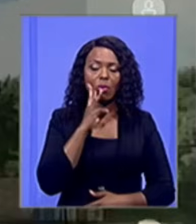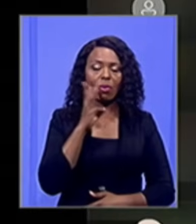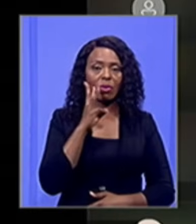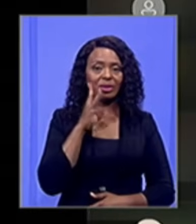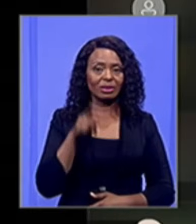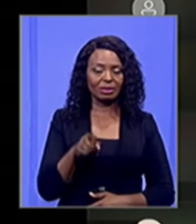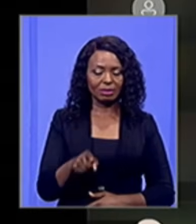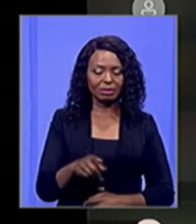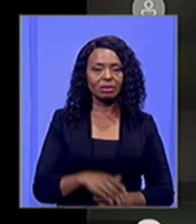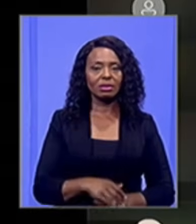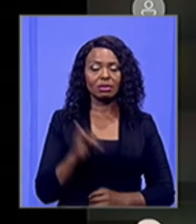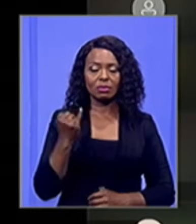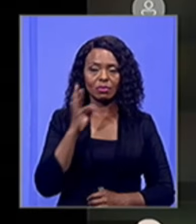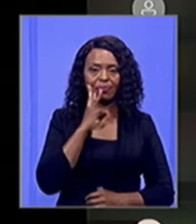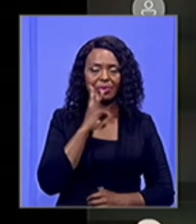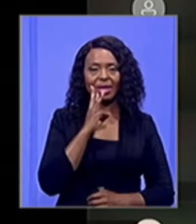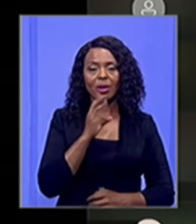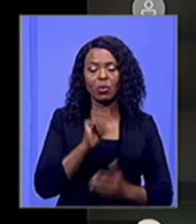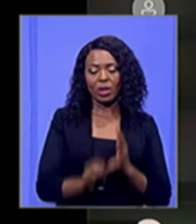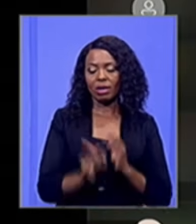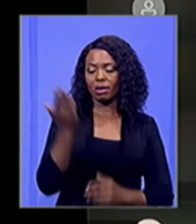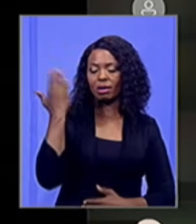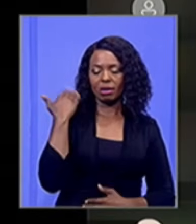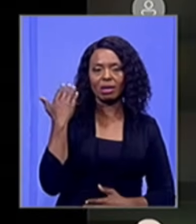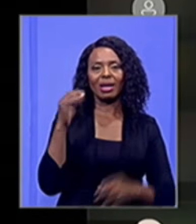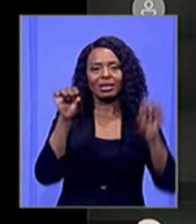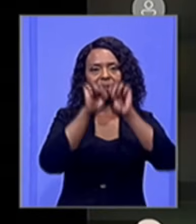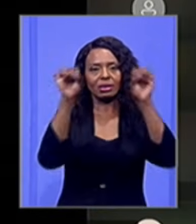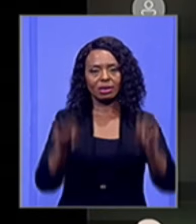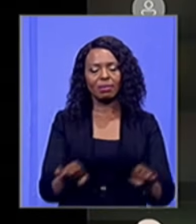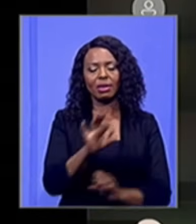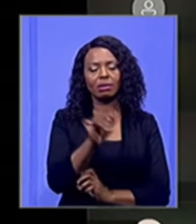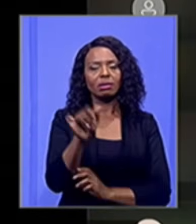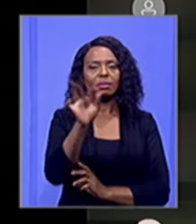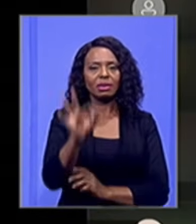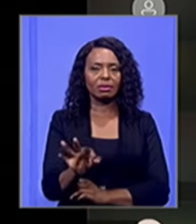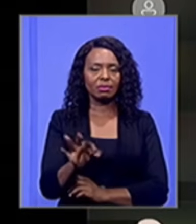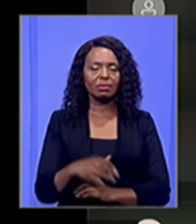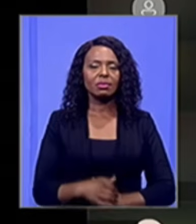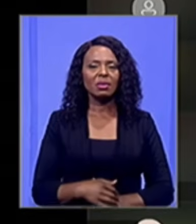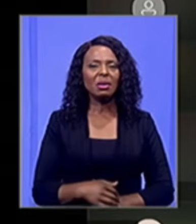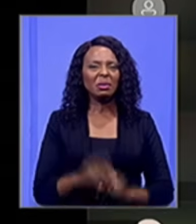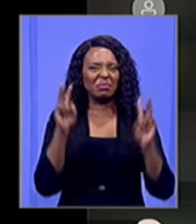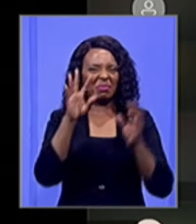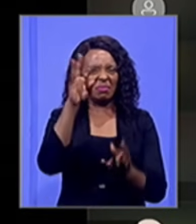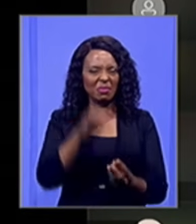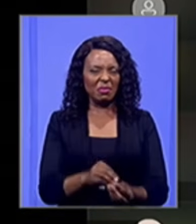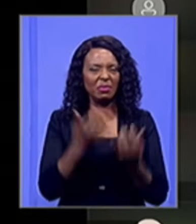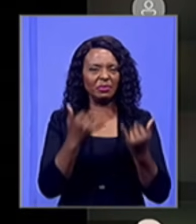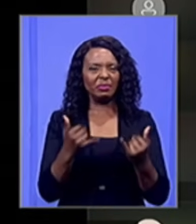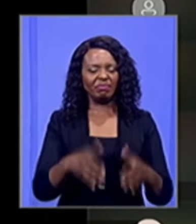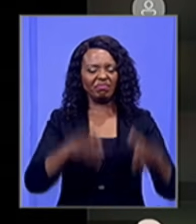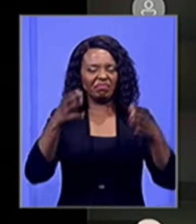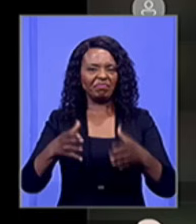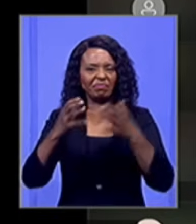week the entire system was sitting at 36% in terms of their total reservoir